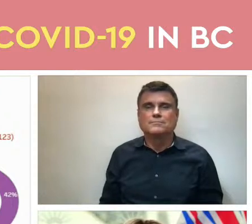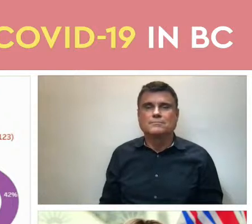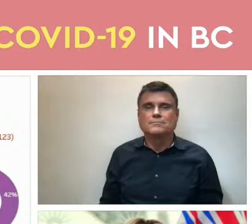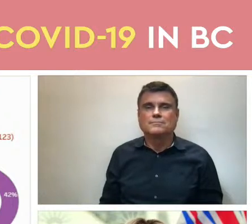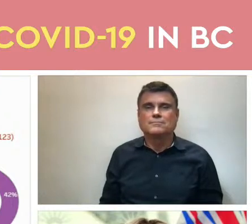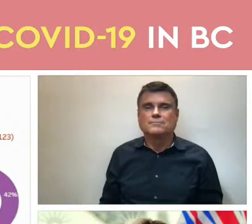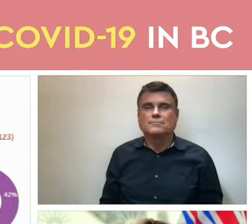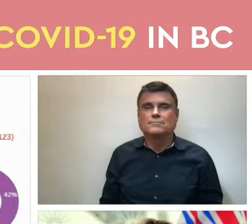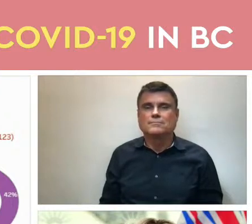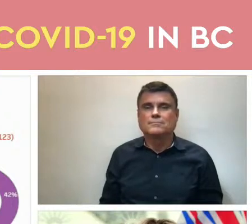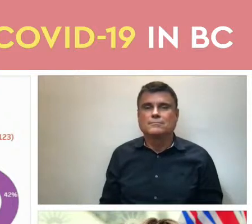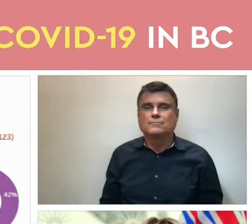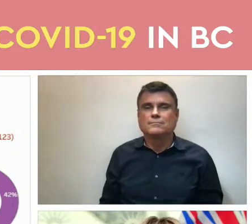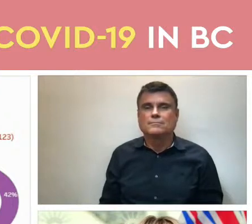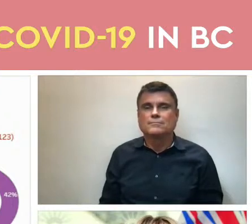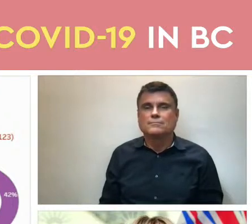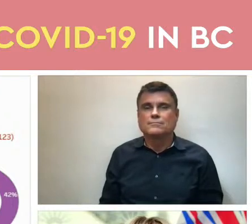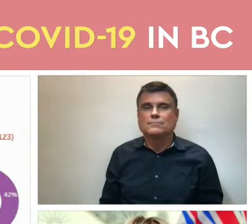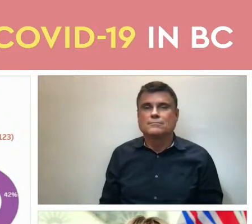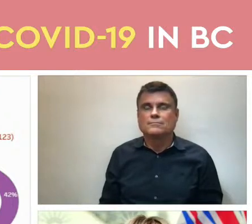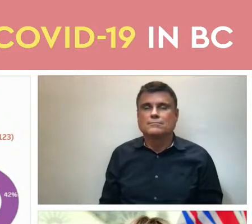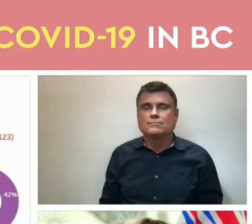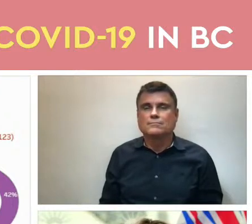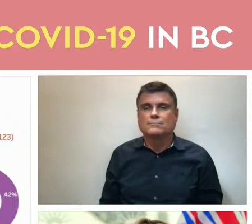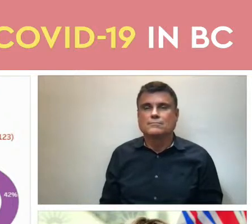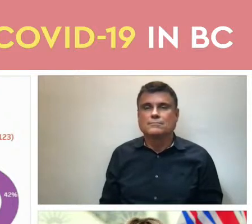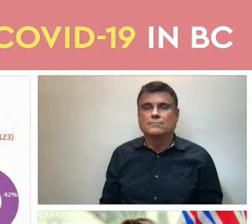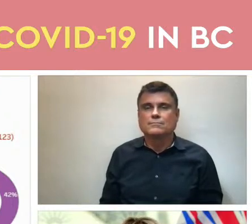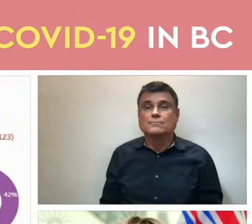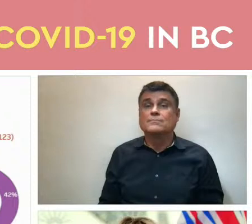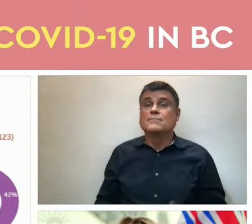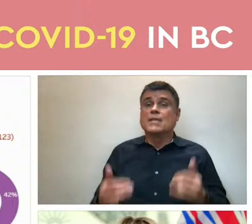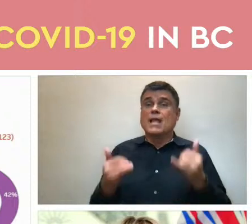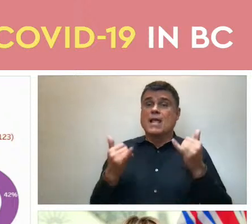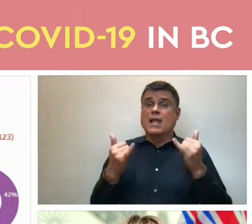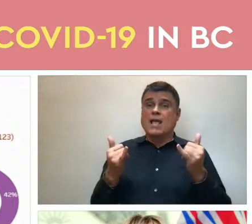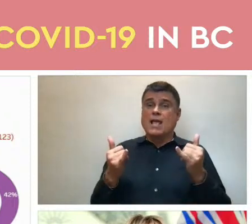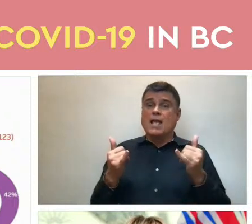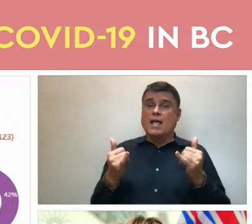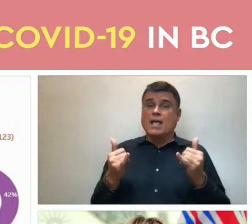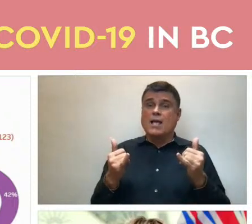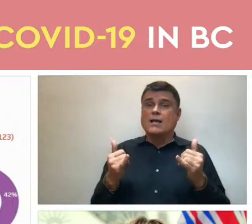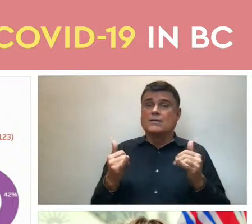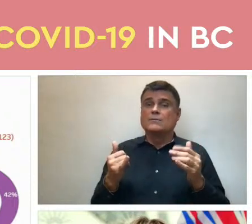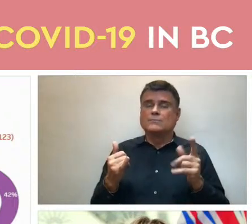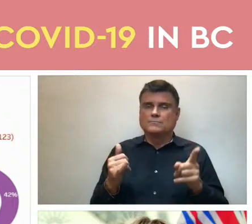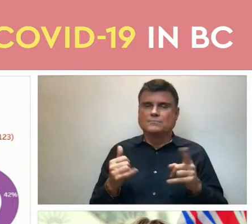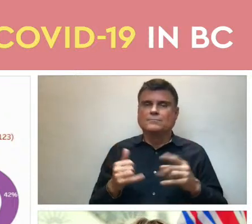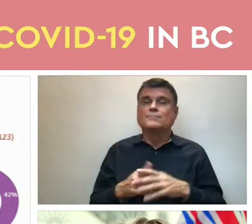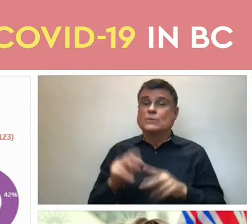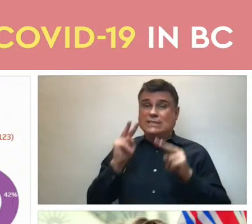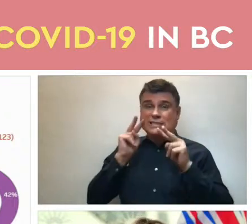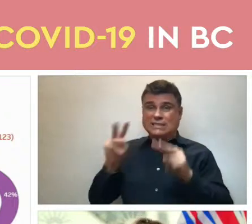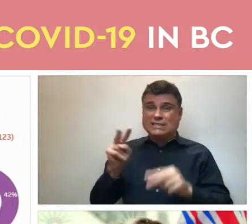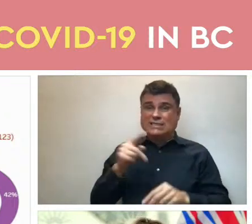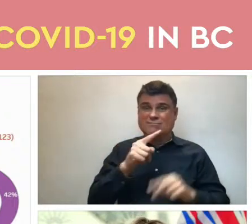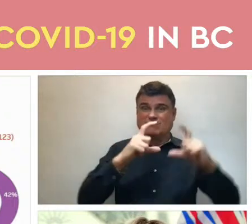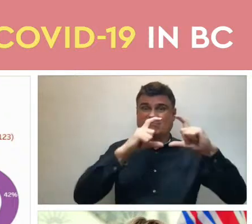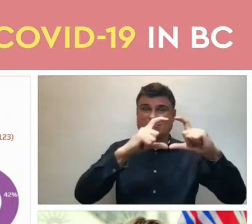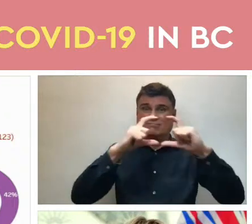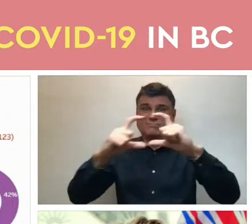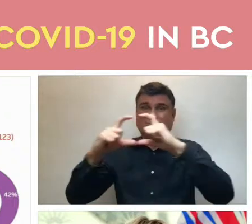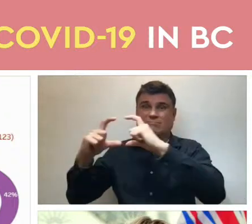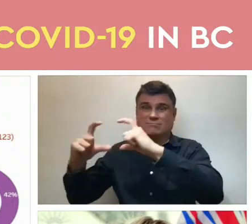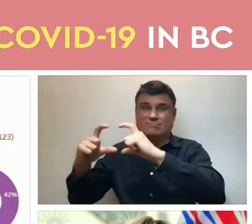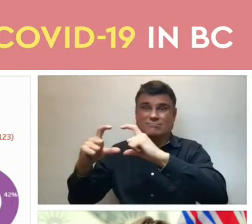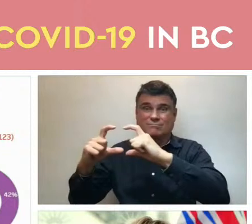added a little bit more information to our donut slide, as I call it. So this is a look at the whole population in